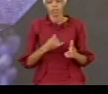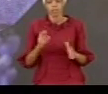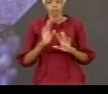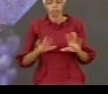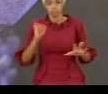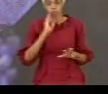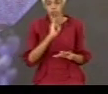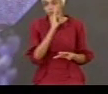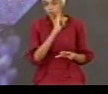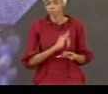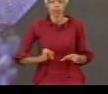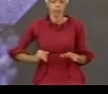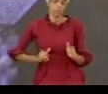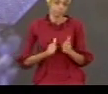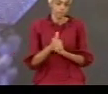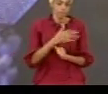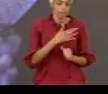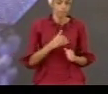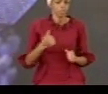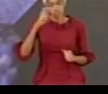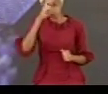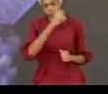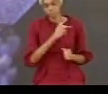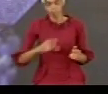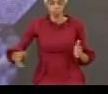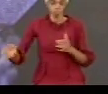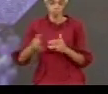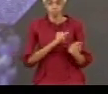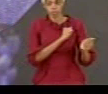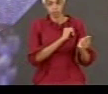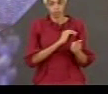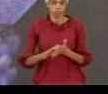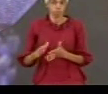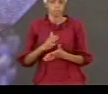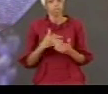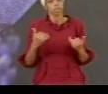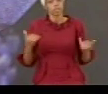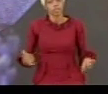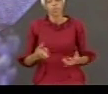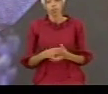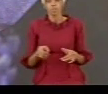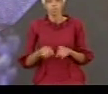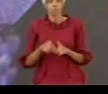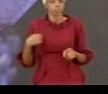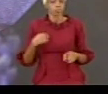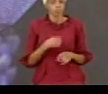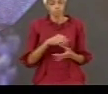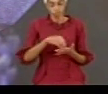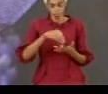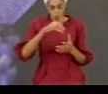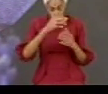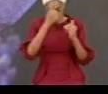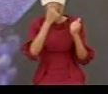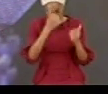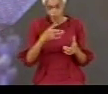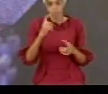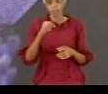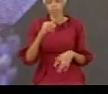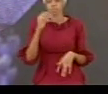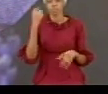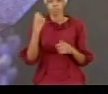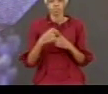obey the word of the Lord, there shall not any man or mountain that be able to stand before